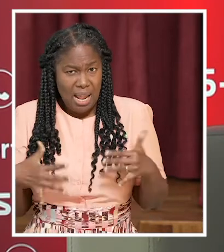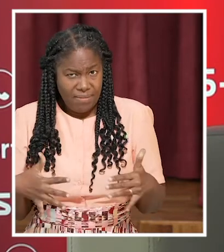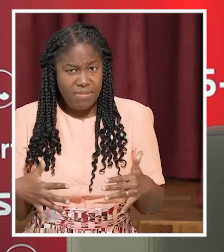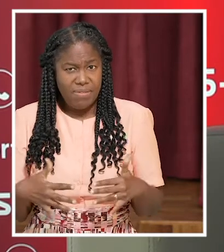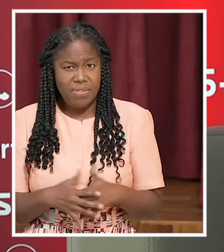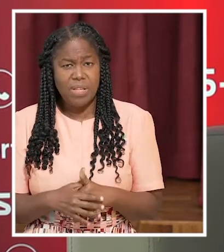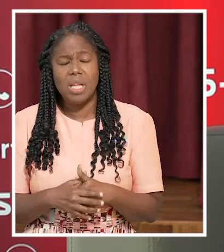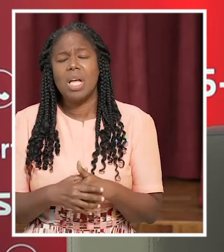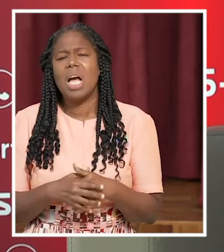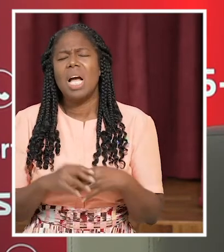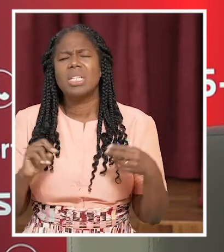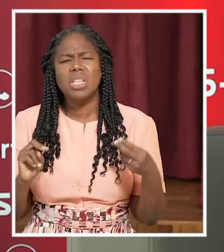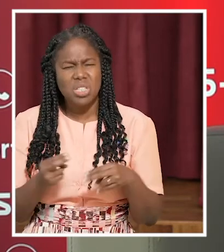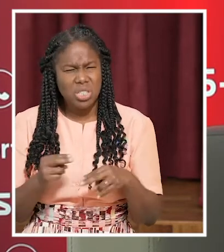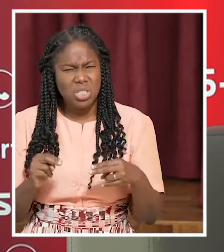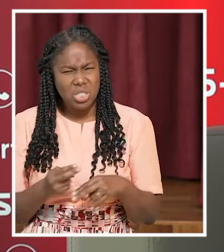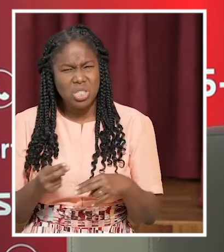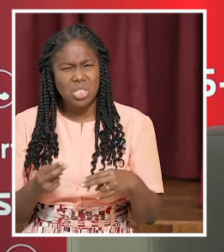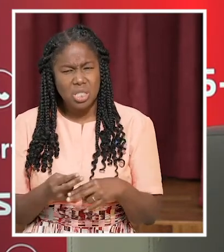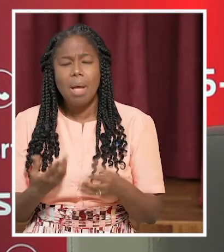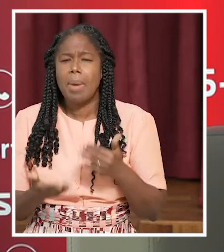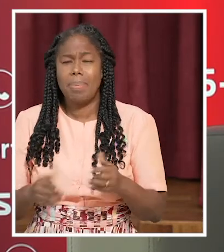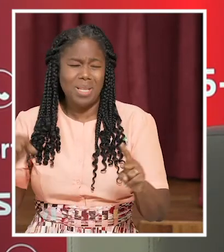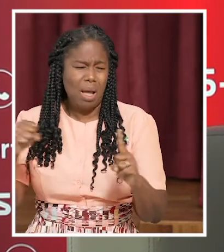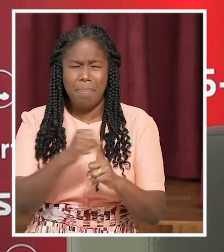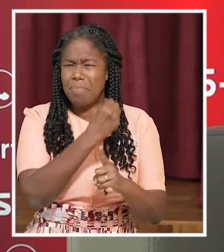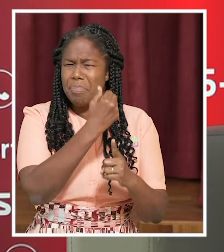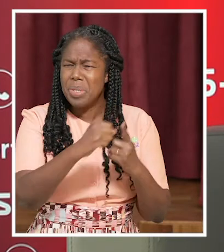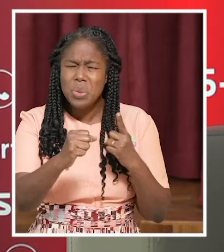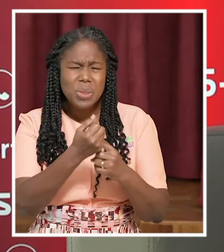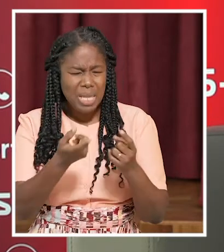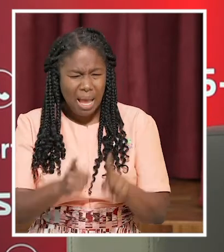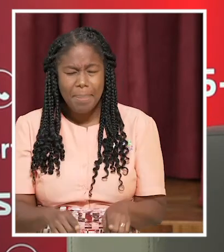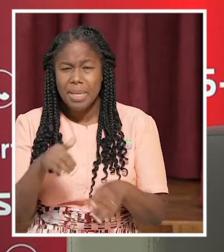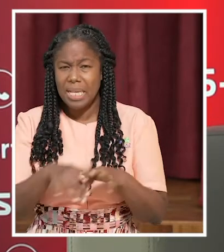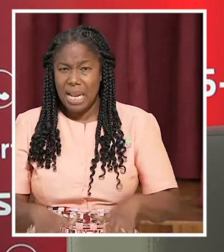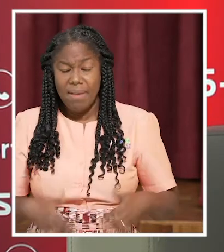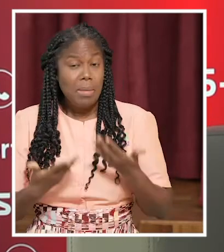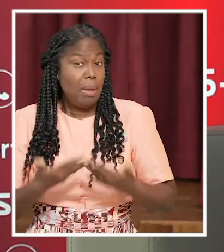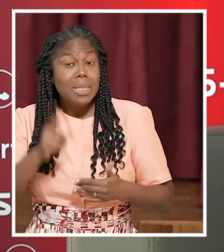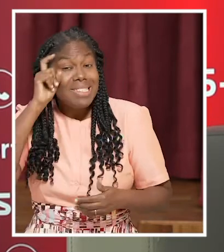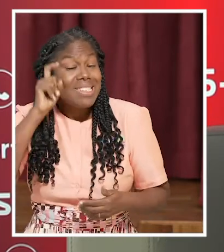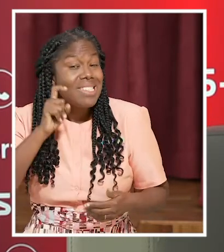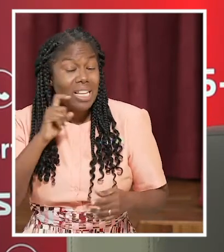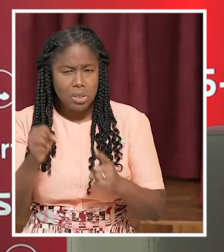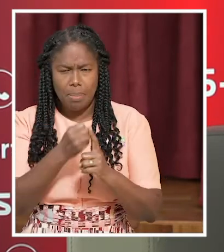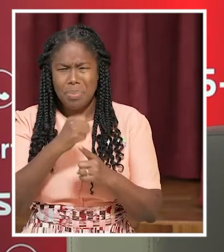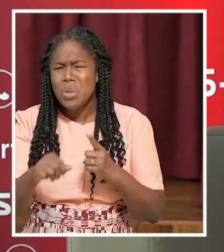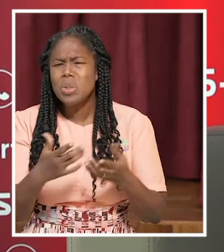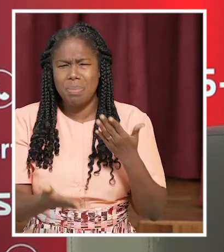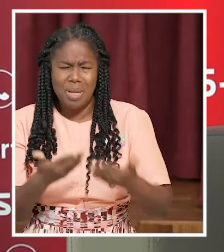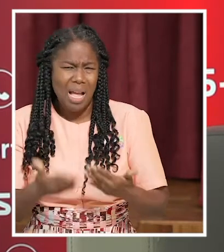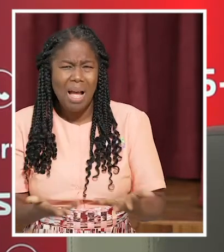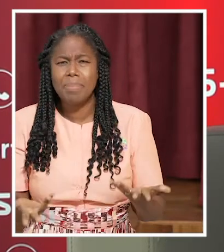lot with teens. It's some type of abuse. The trauma is some type of abuse, whether it be sexual or physical or emotional type abuse